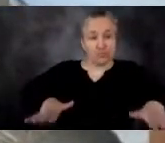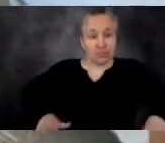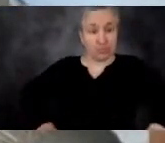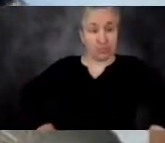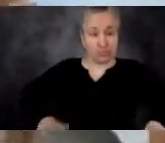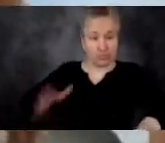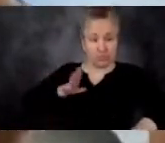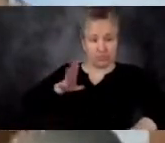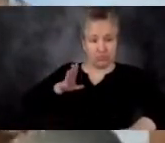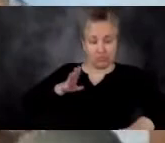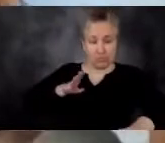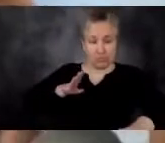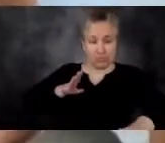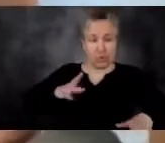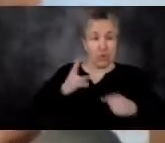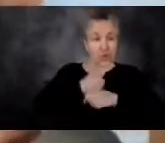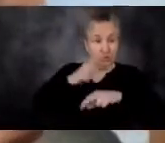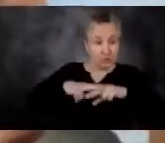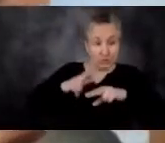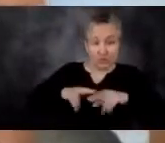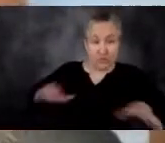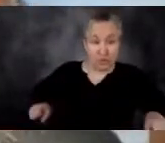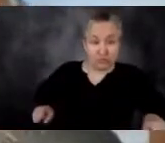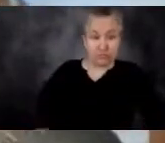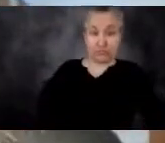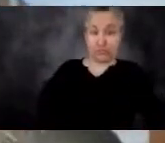to. Use your chair if you need to.